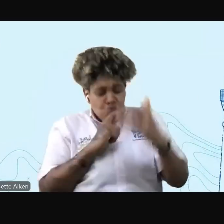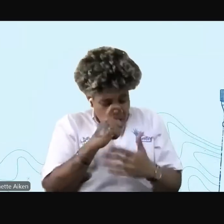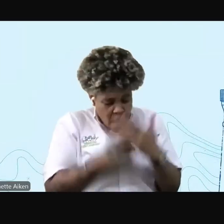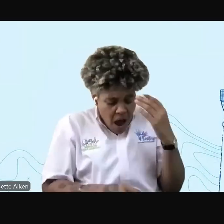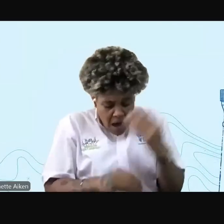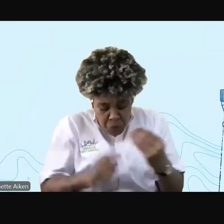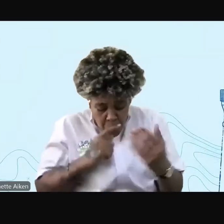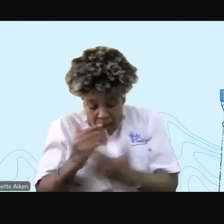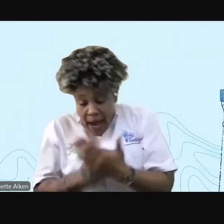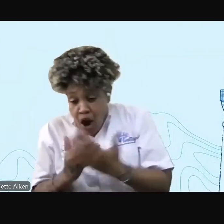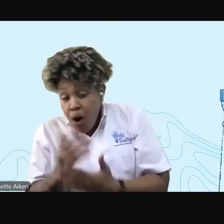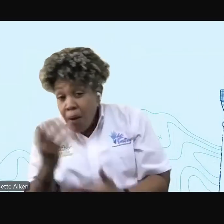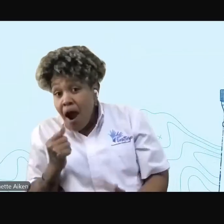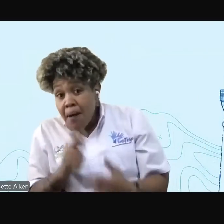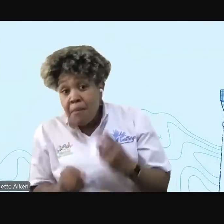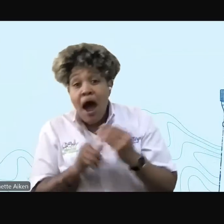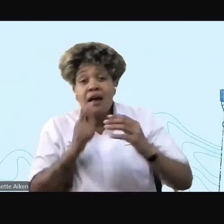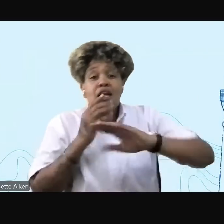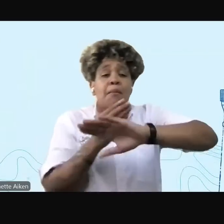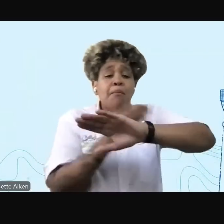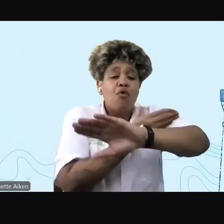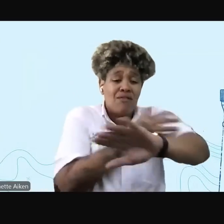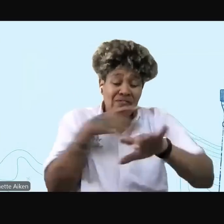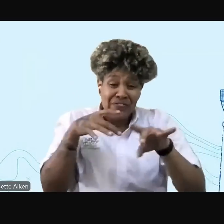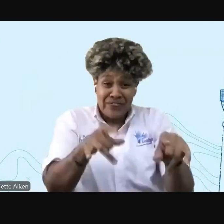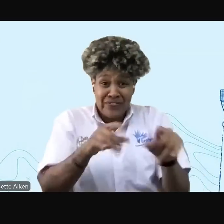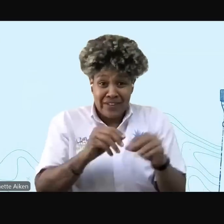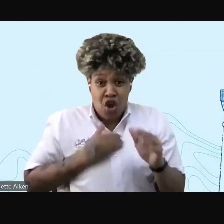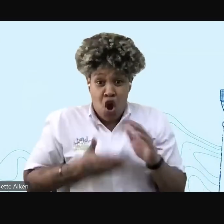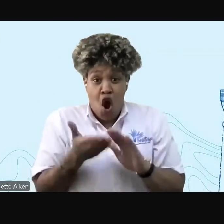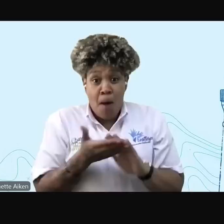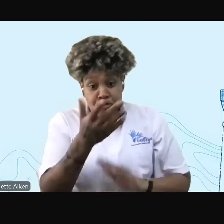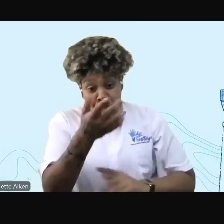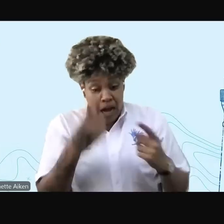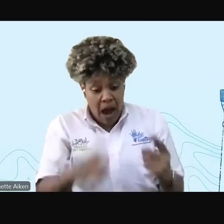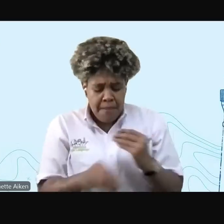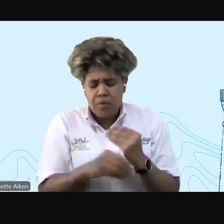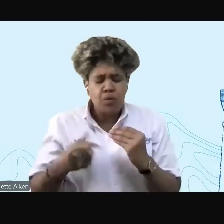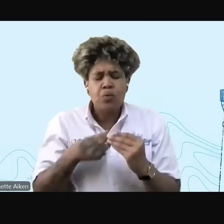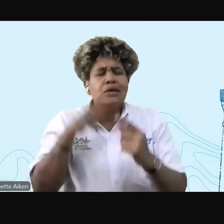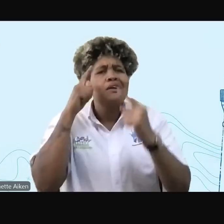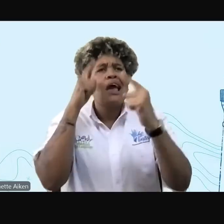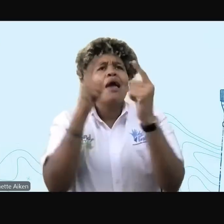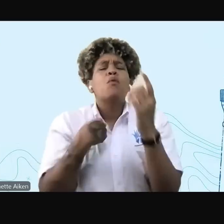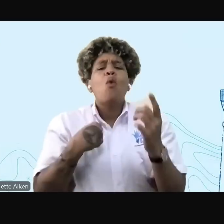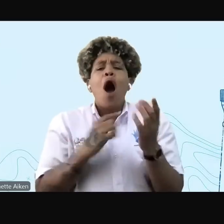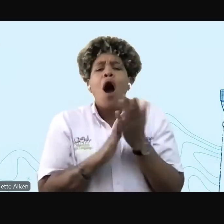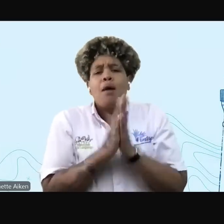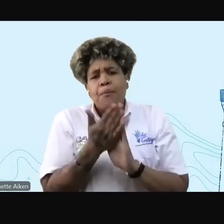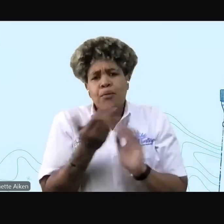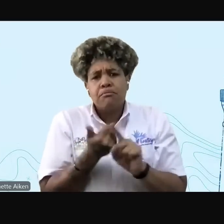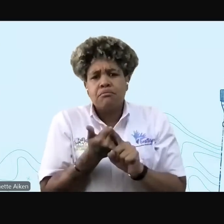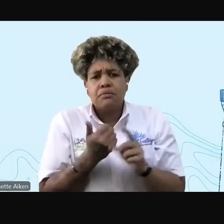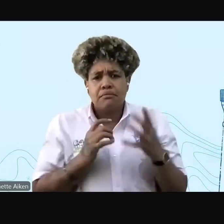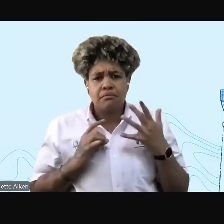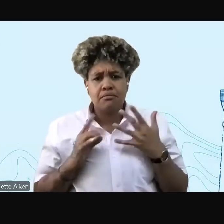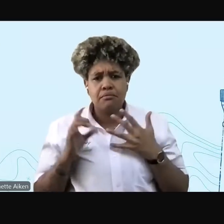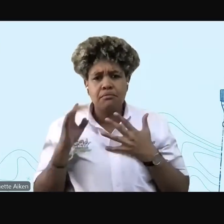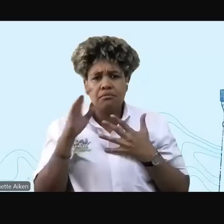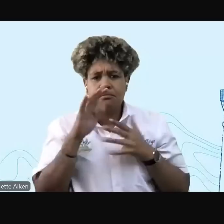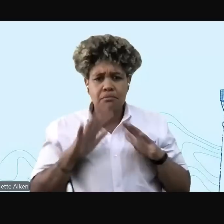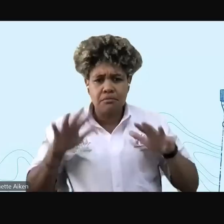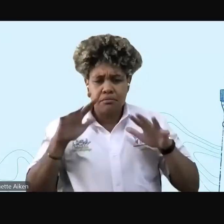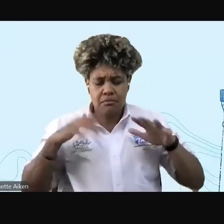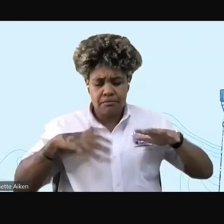cost-to-income ratio and improving efficiency across our operations, we aim to become the regional leader in